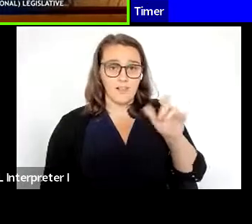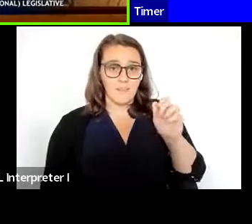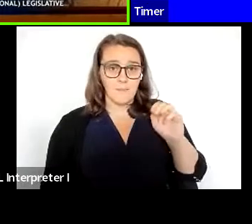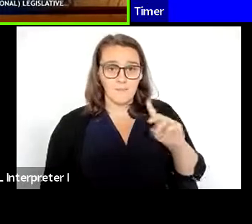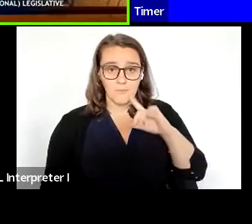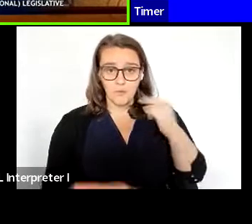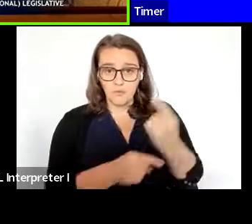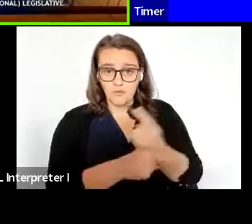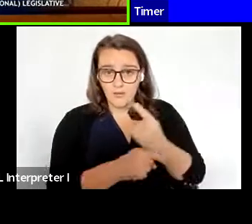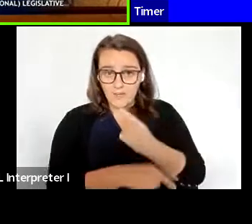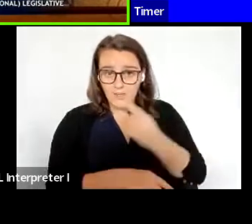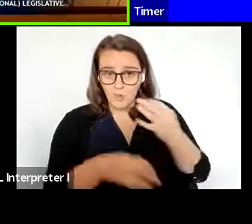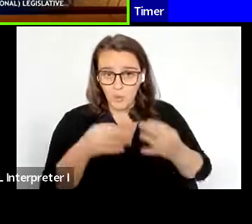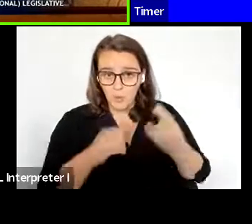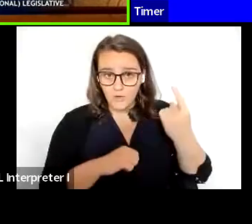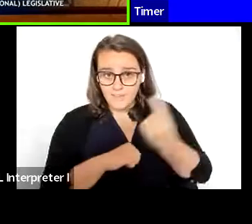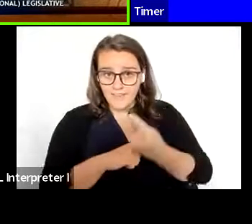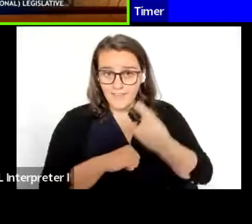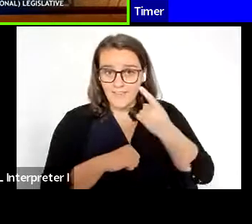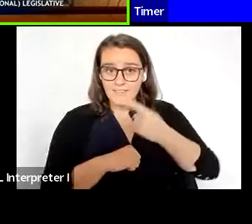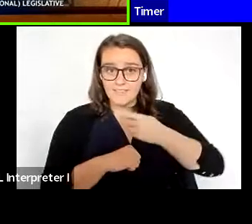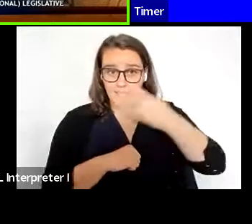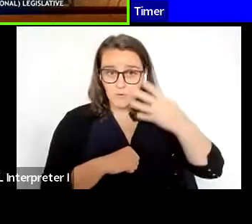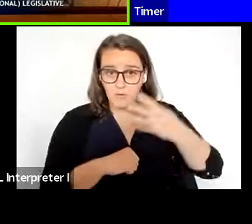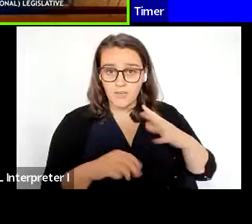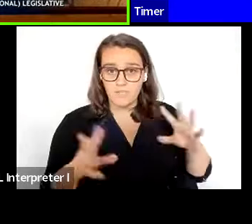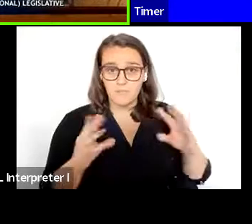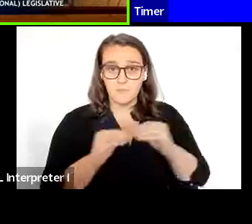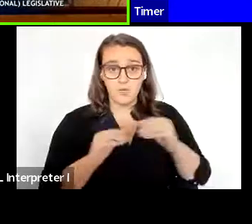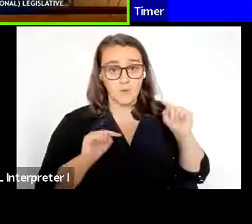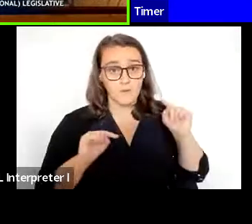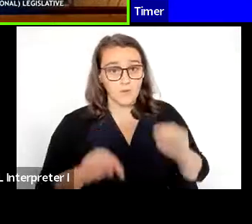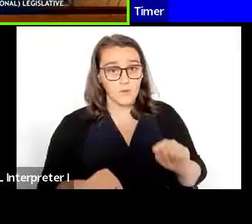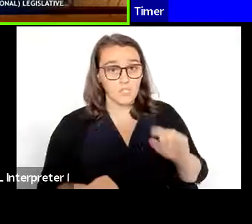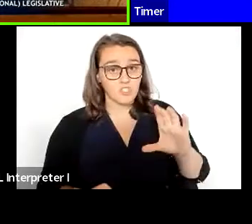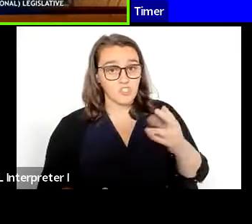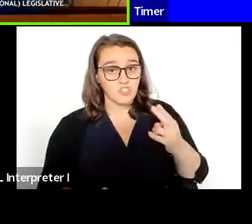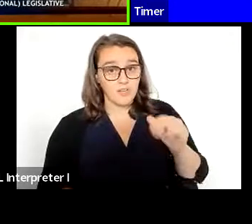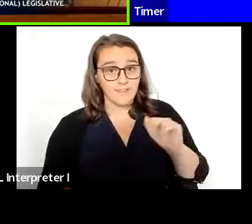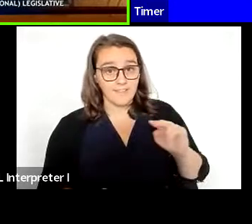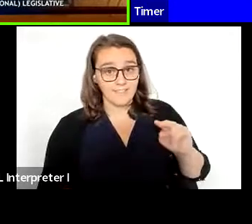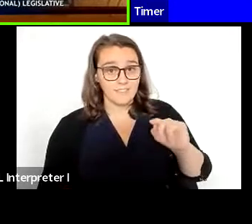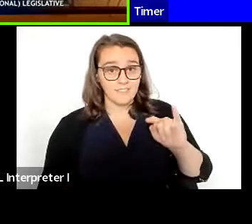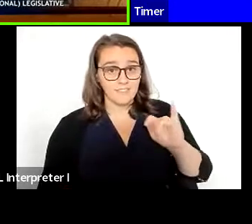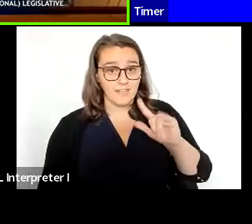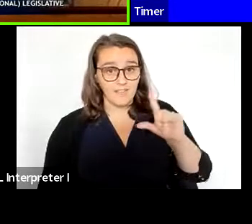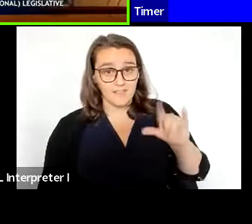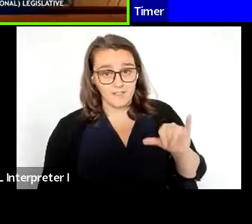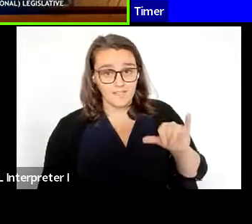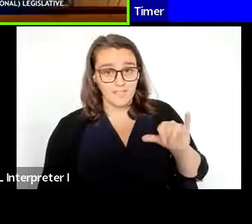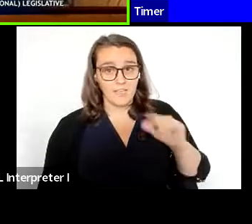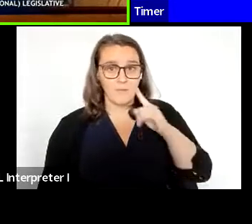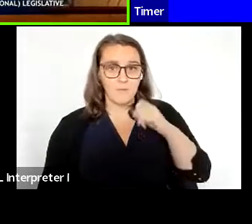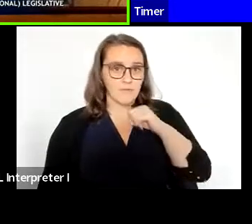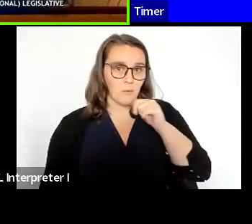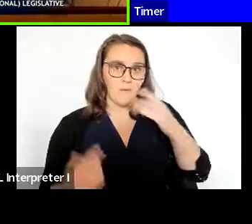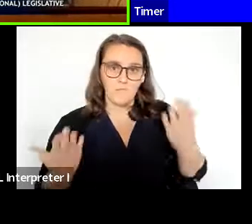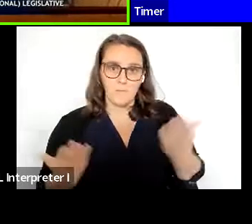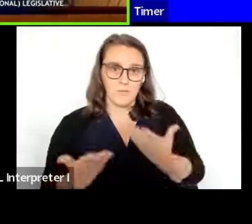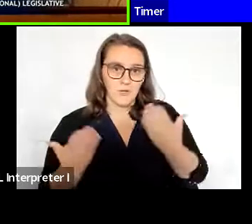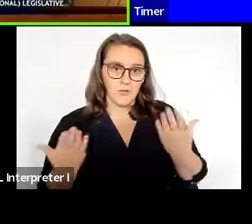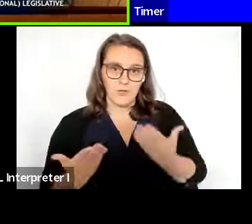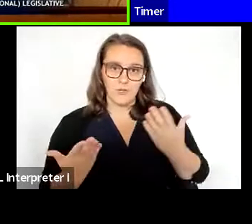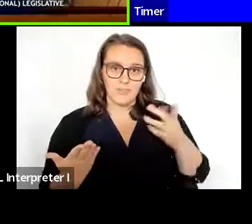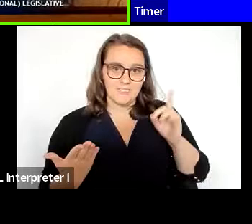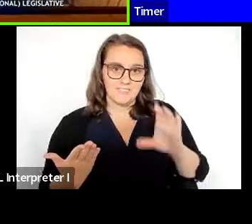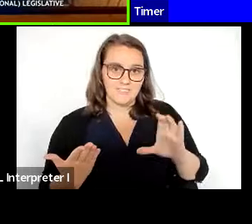with immigrations and customs. You're going to be going out to Chantilly regularly for those meetings because they don't have them here anymore. You've got a